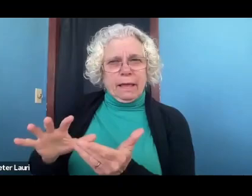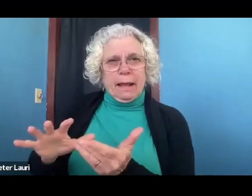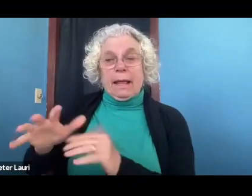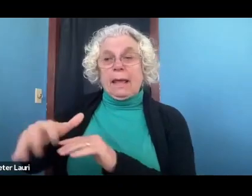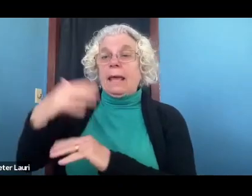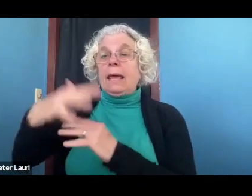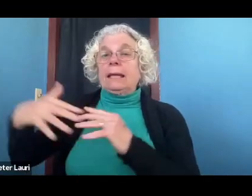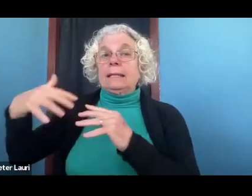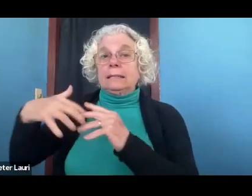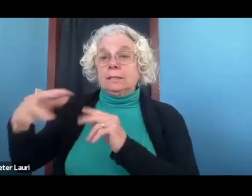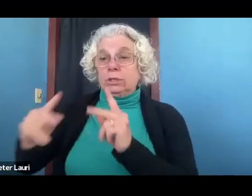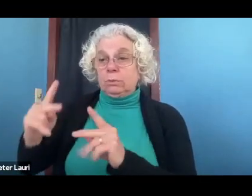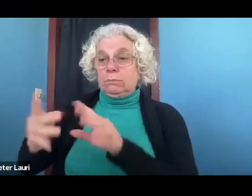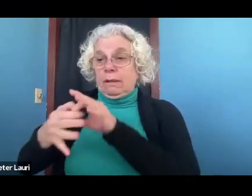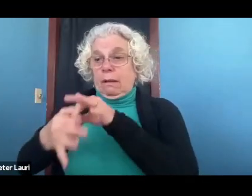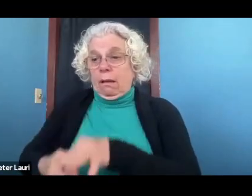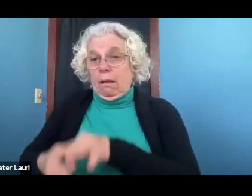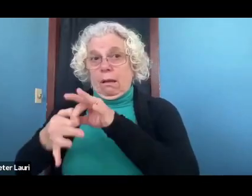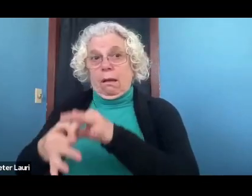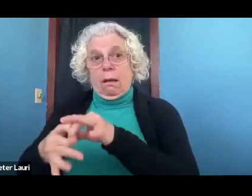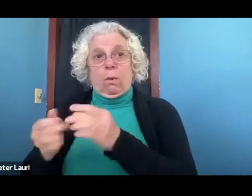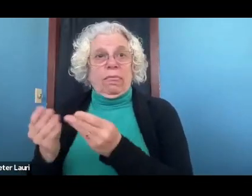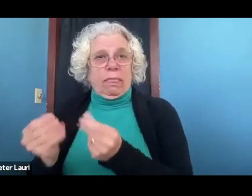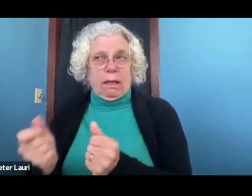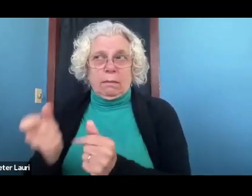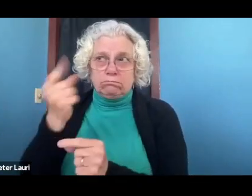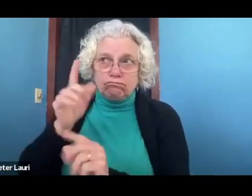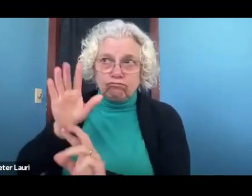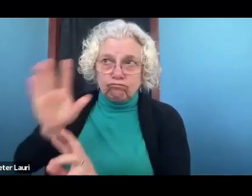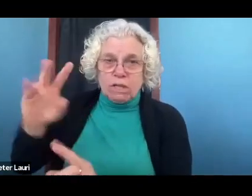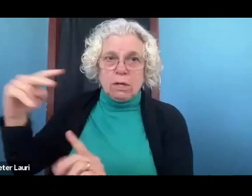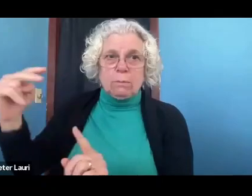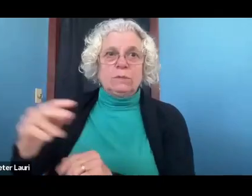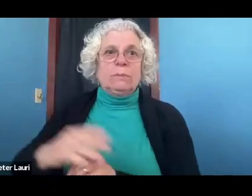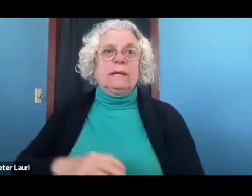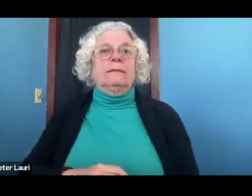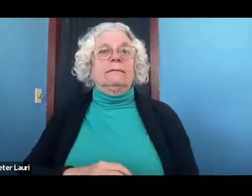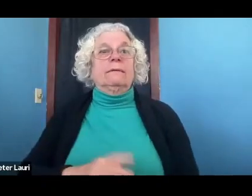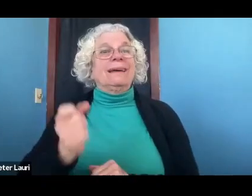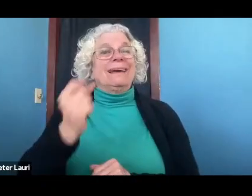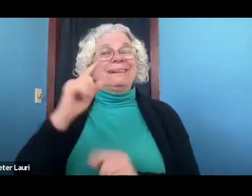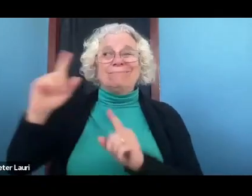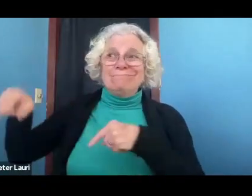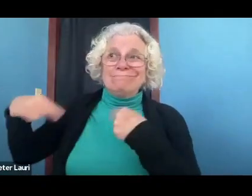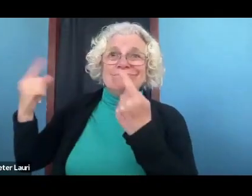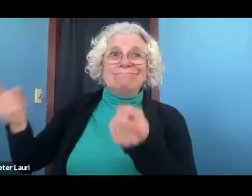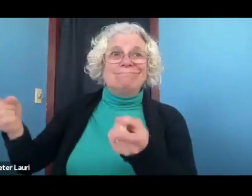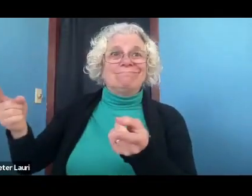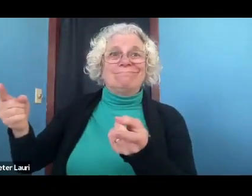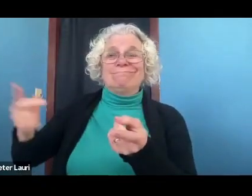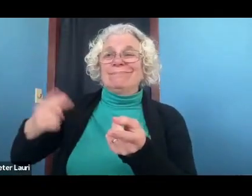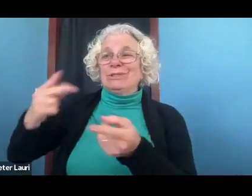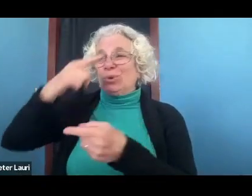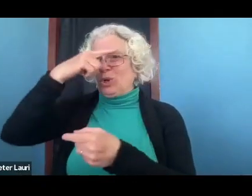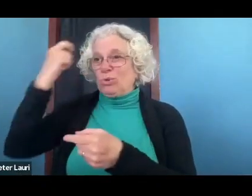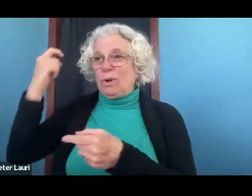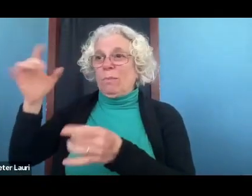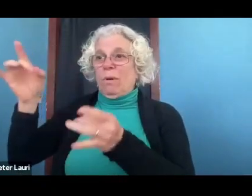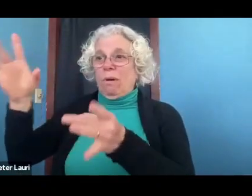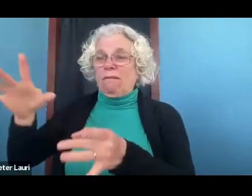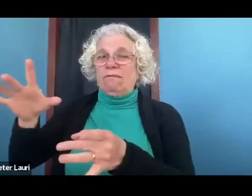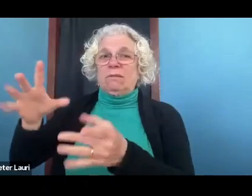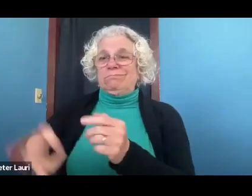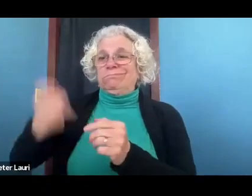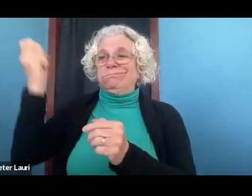people who have relationships in this land. We also acknowledge the decades of historical trauma, loss, and grief experienced